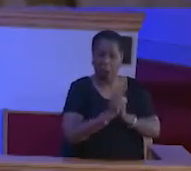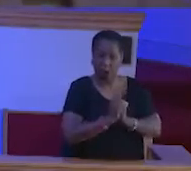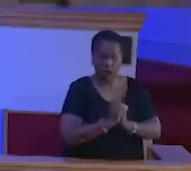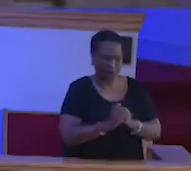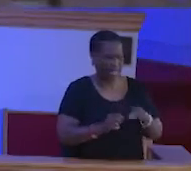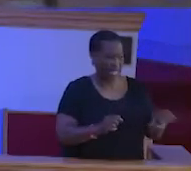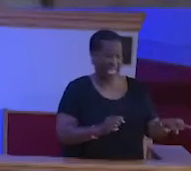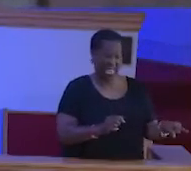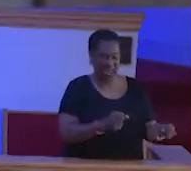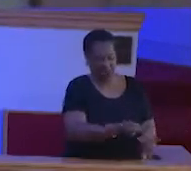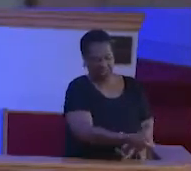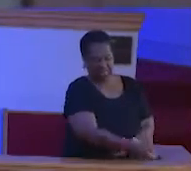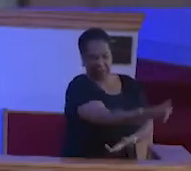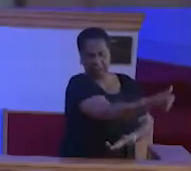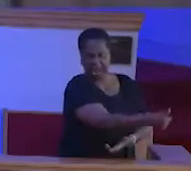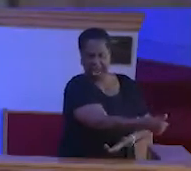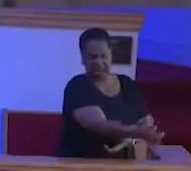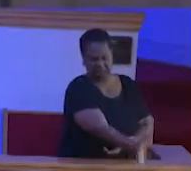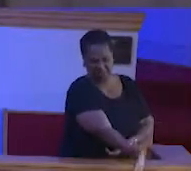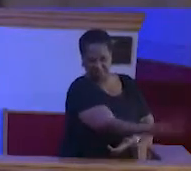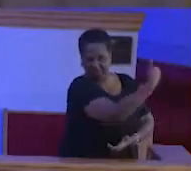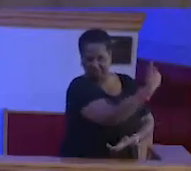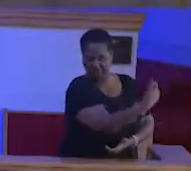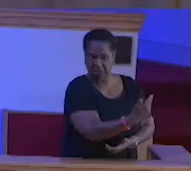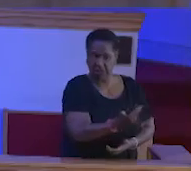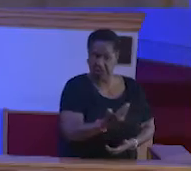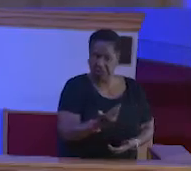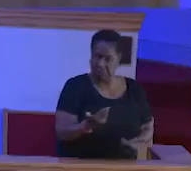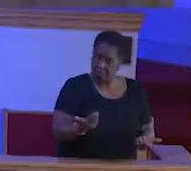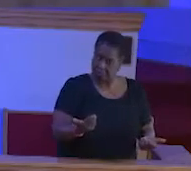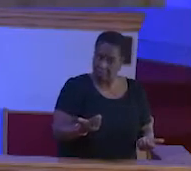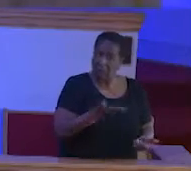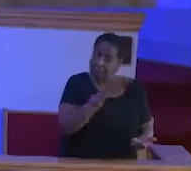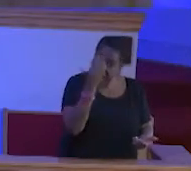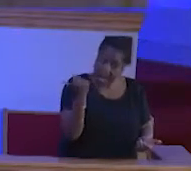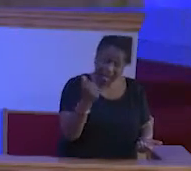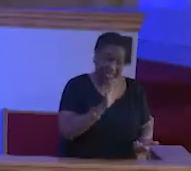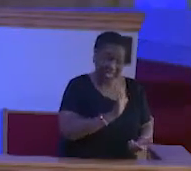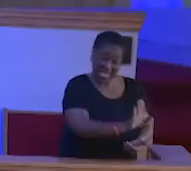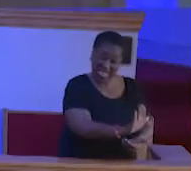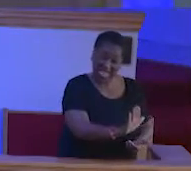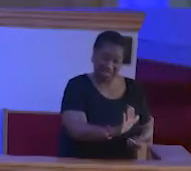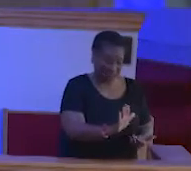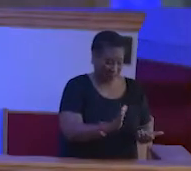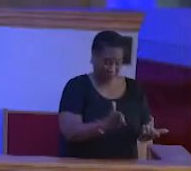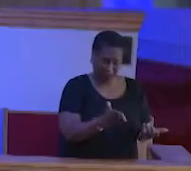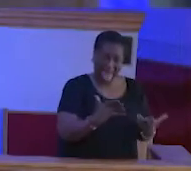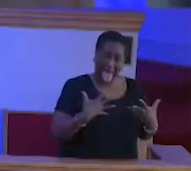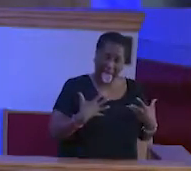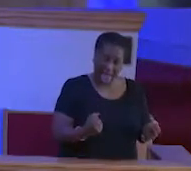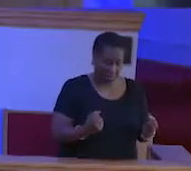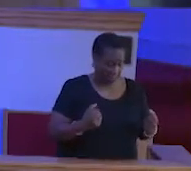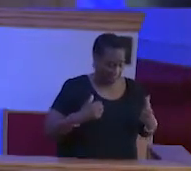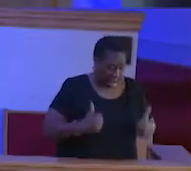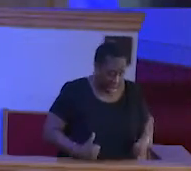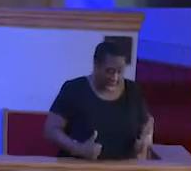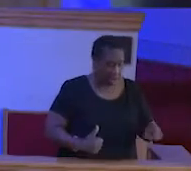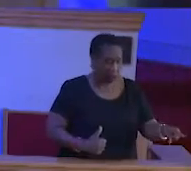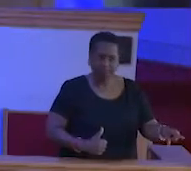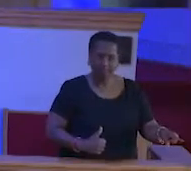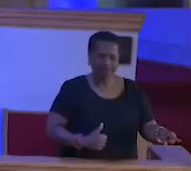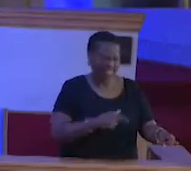was eliminated from the elect of God because of his helplessness and